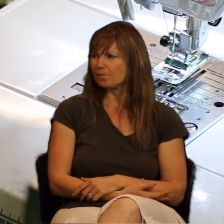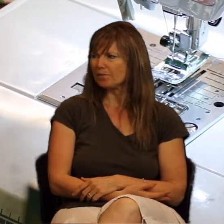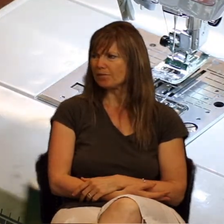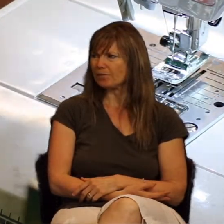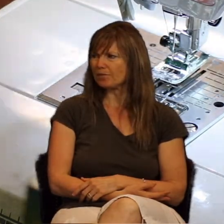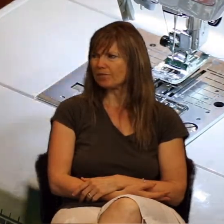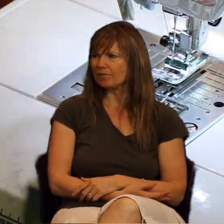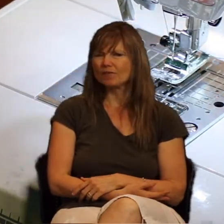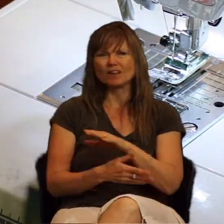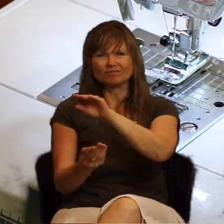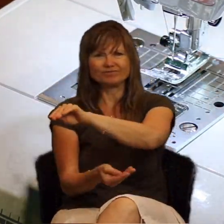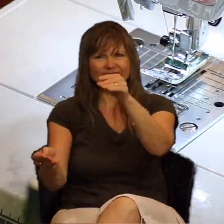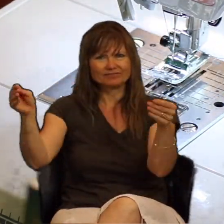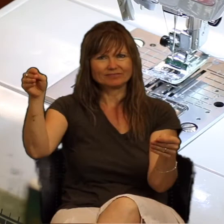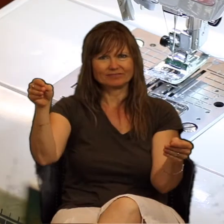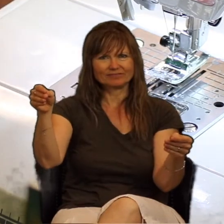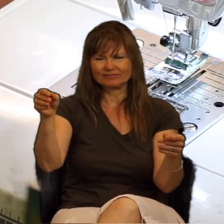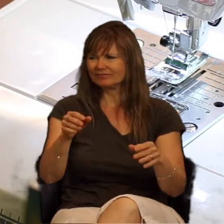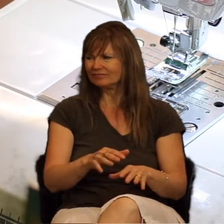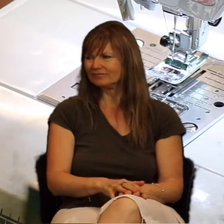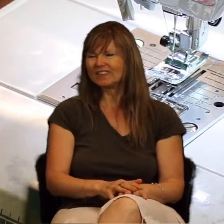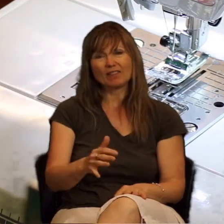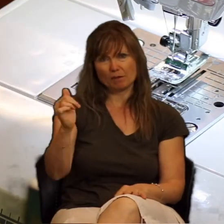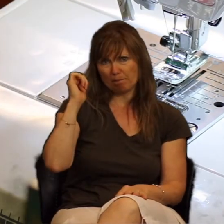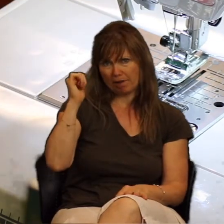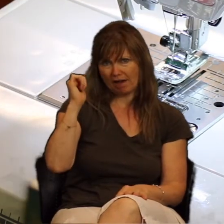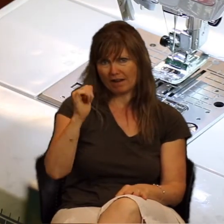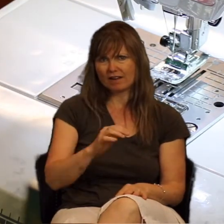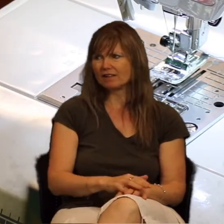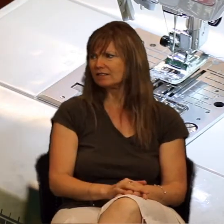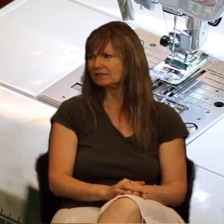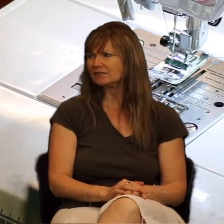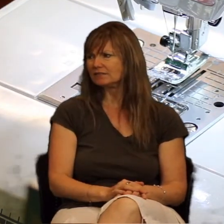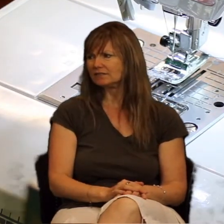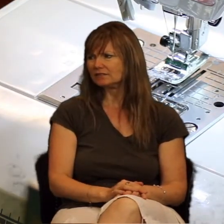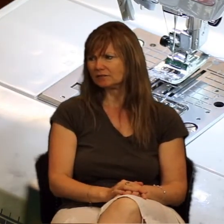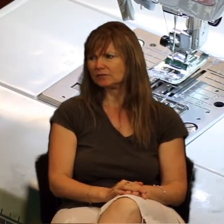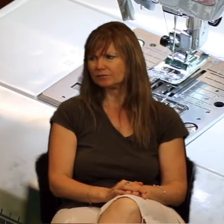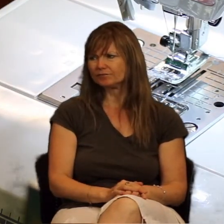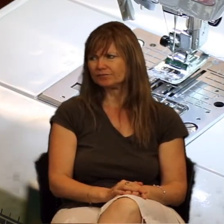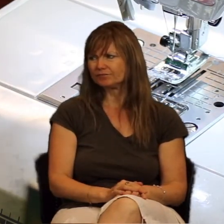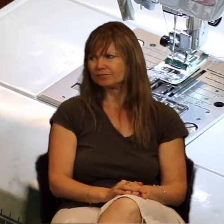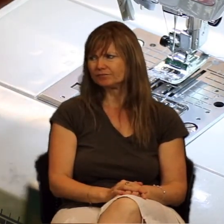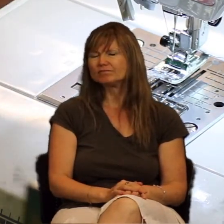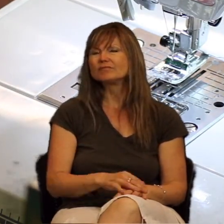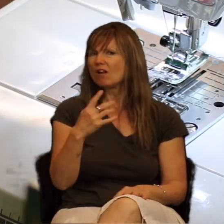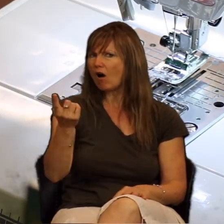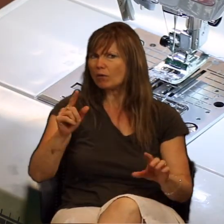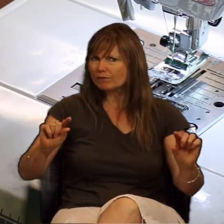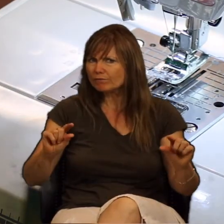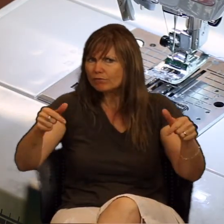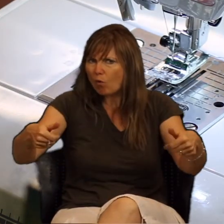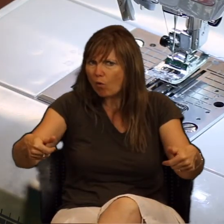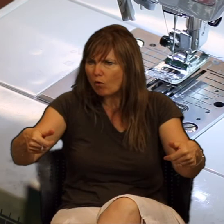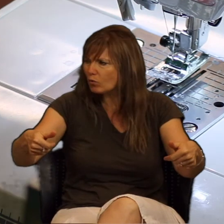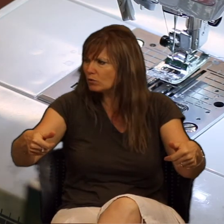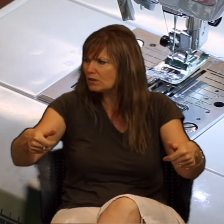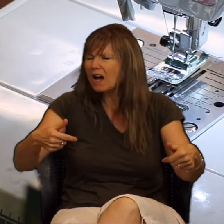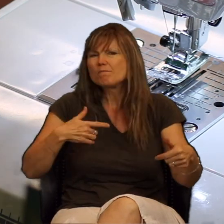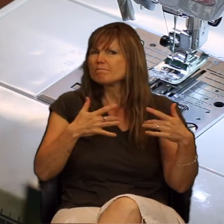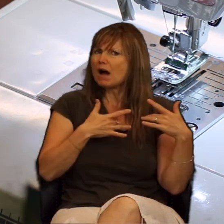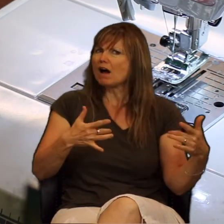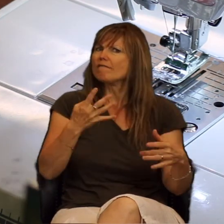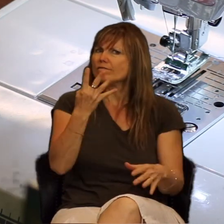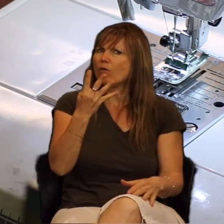So on the back side, actually, because I know I'm going to be folding this over, I always leave 4 inches myself because I use